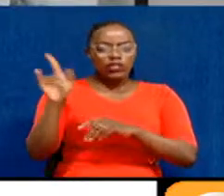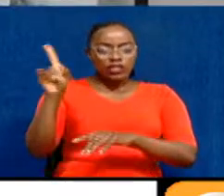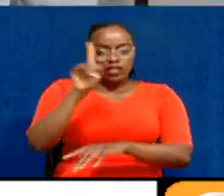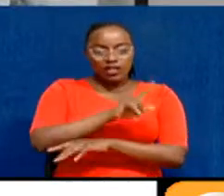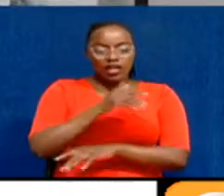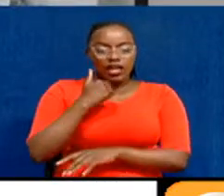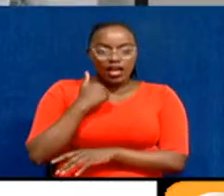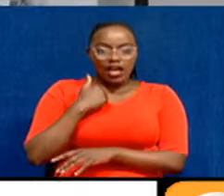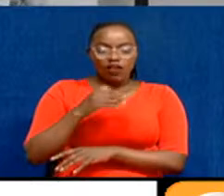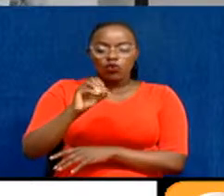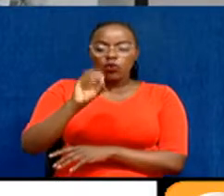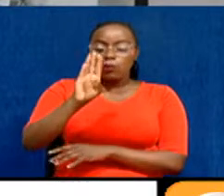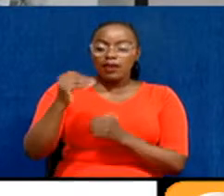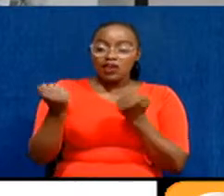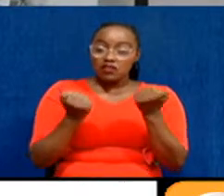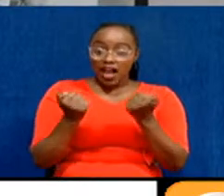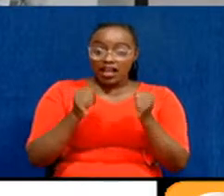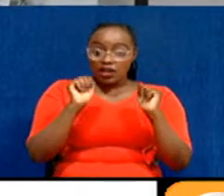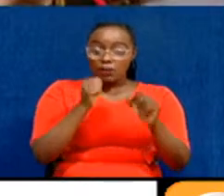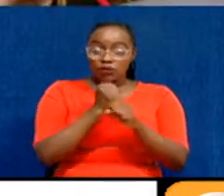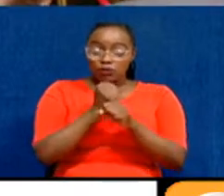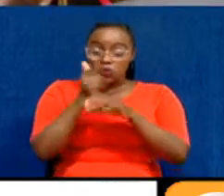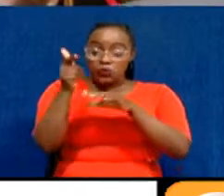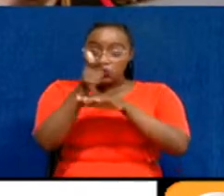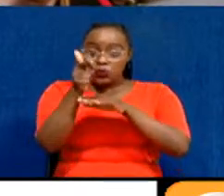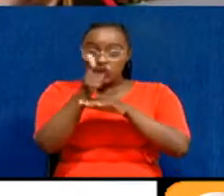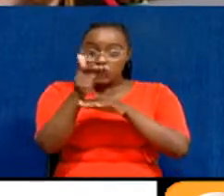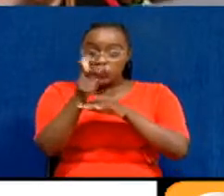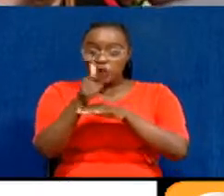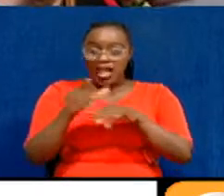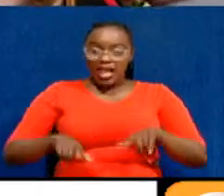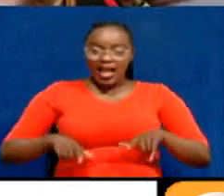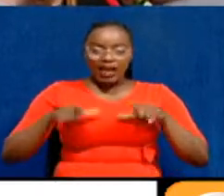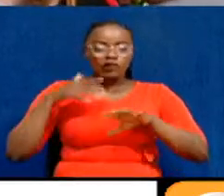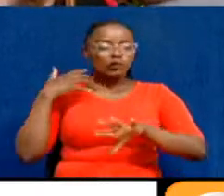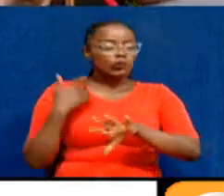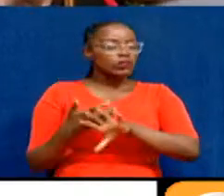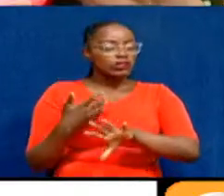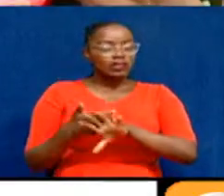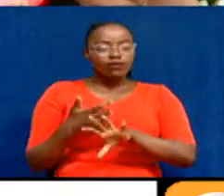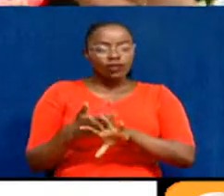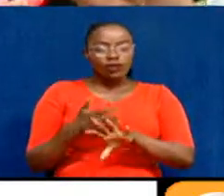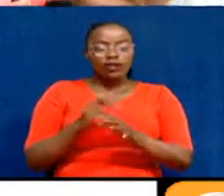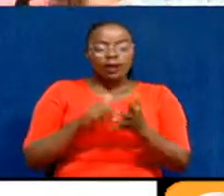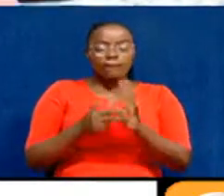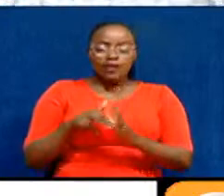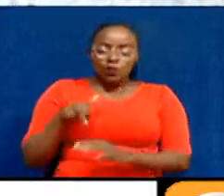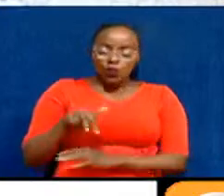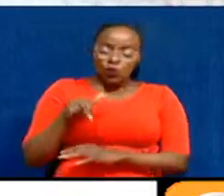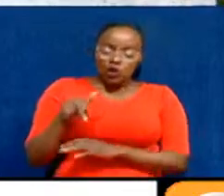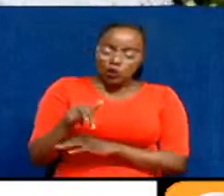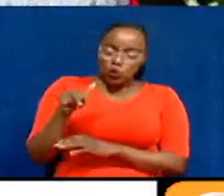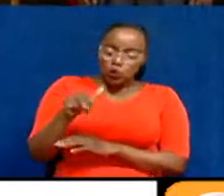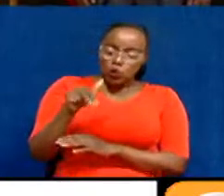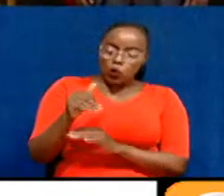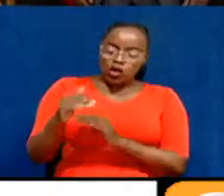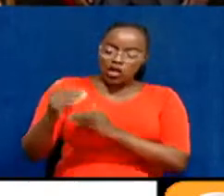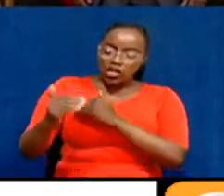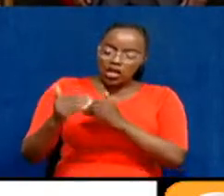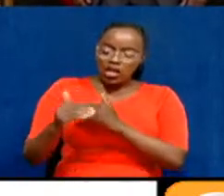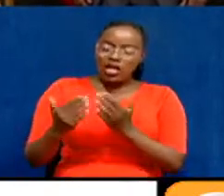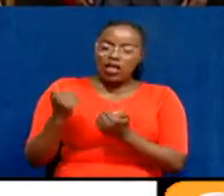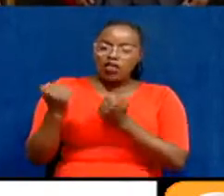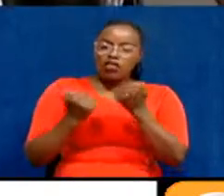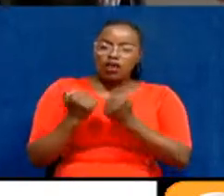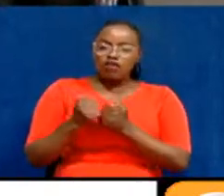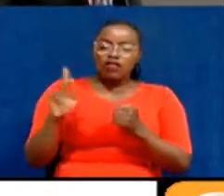having an OB van to be able to do a live broadcast was a tough task. So we just had to walk beside the vehicle with all the